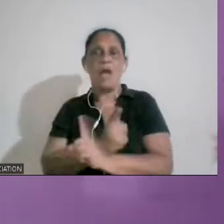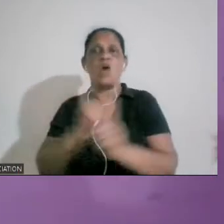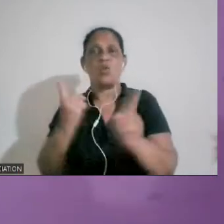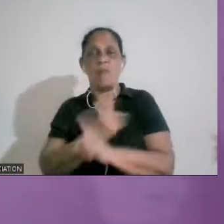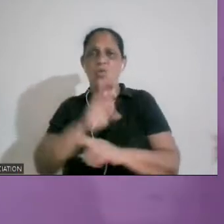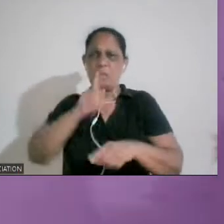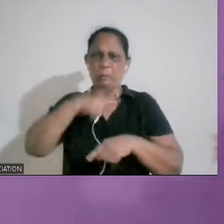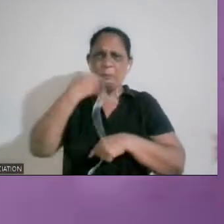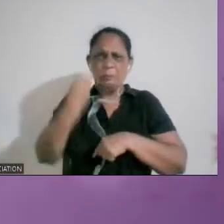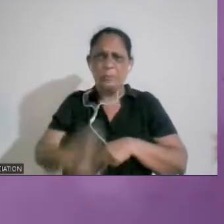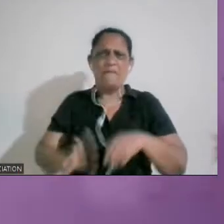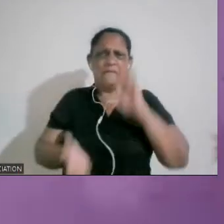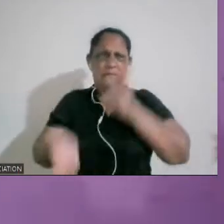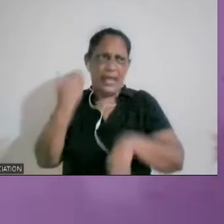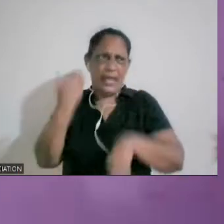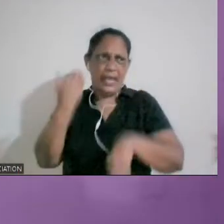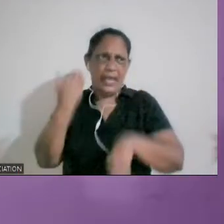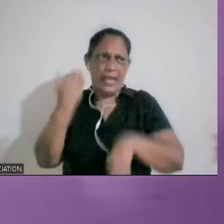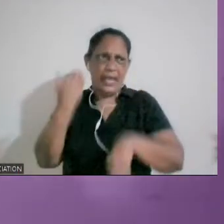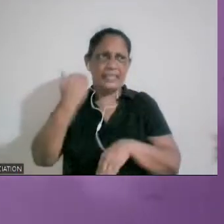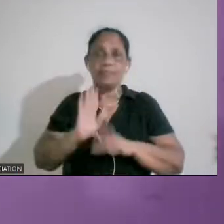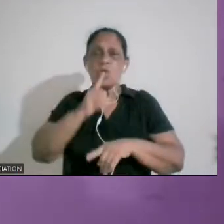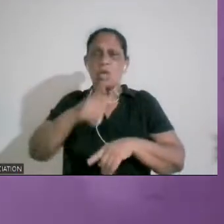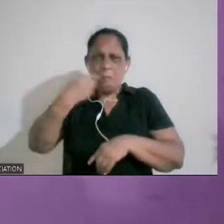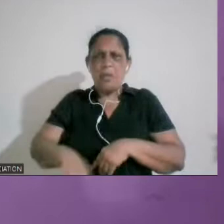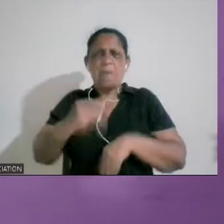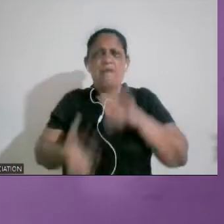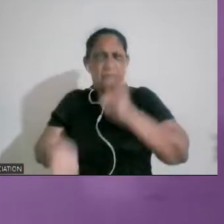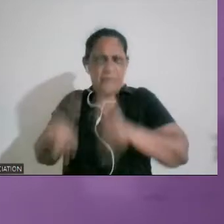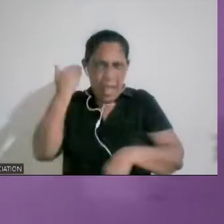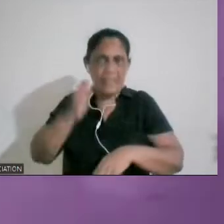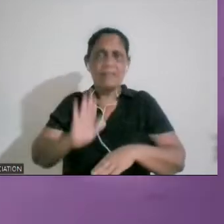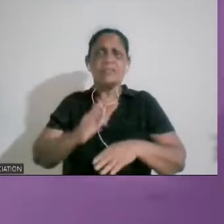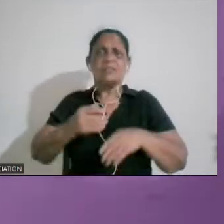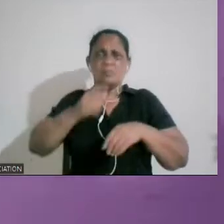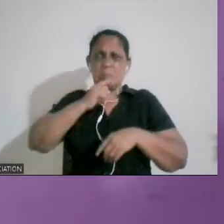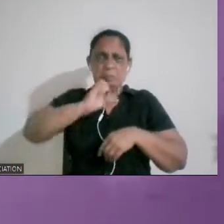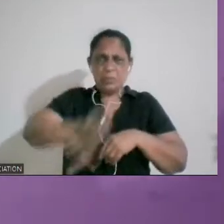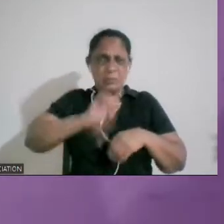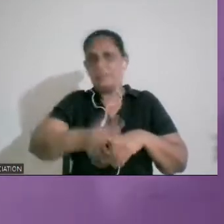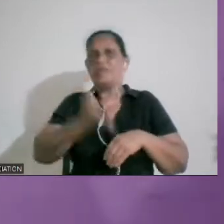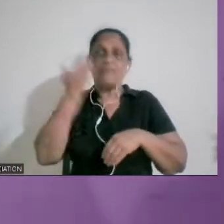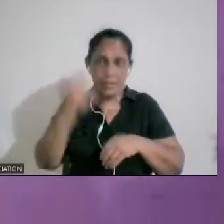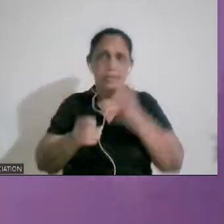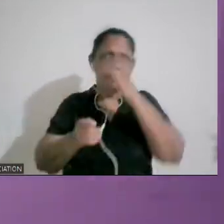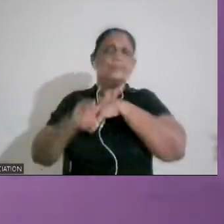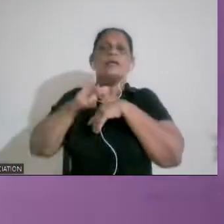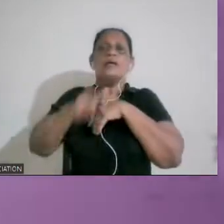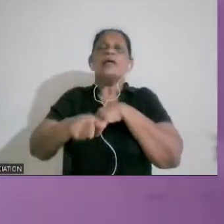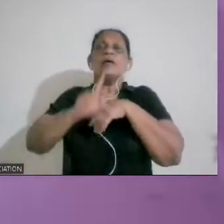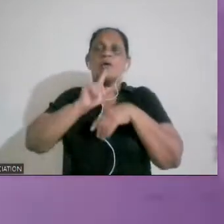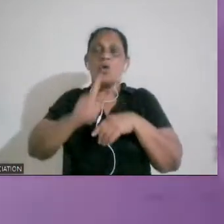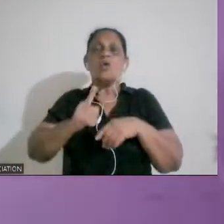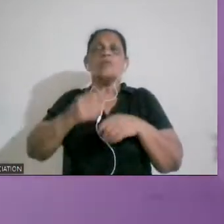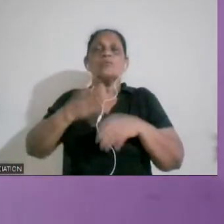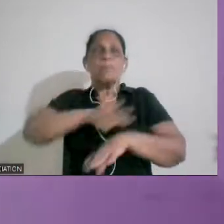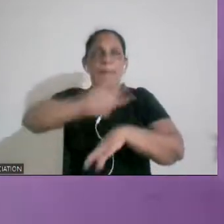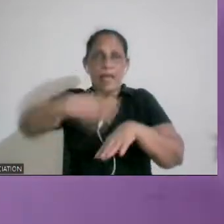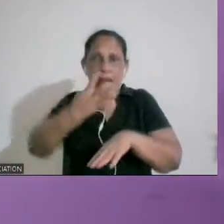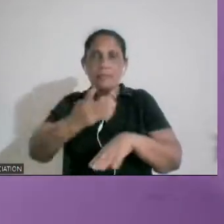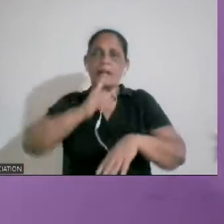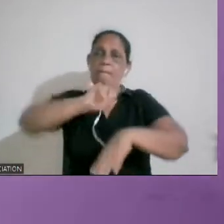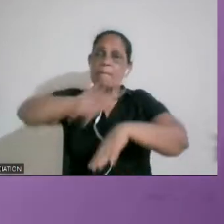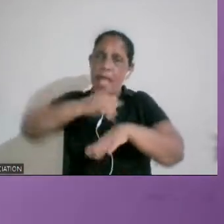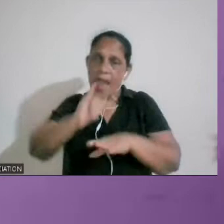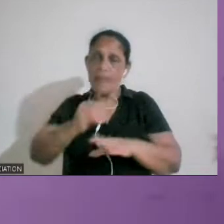at least. If it's a lighter flow, then you'd want to change it every 6 hours. So this is the eco-friendly option. This